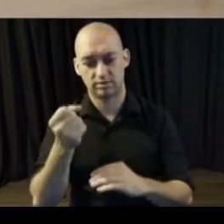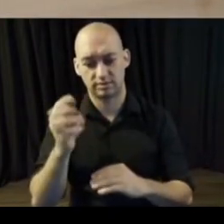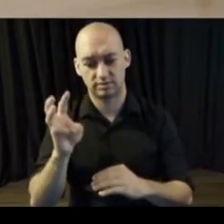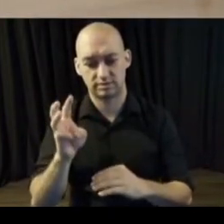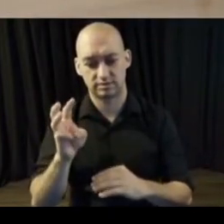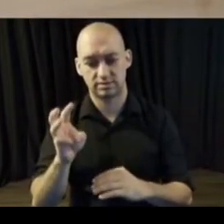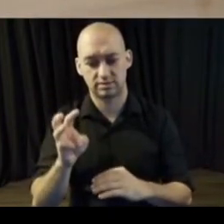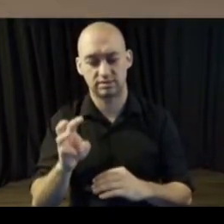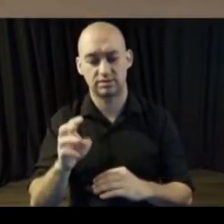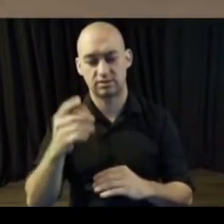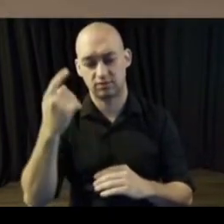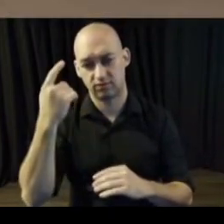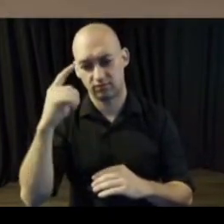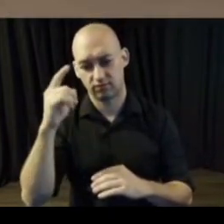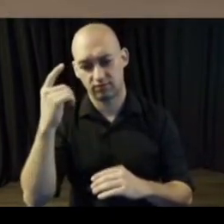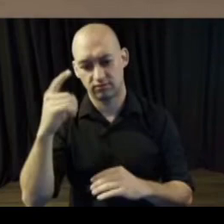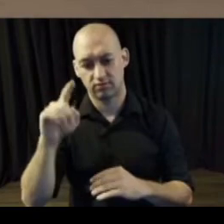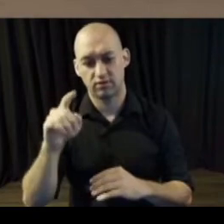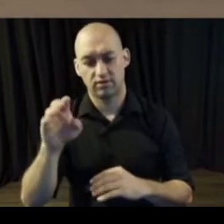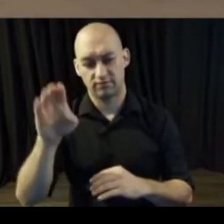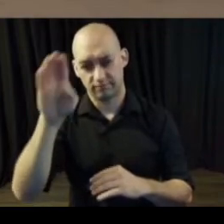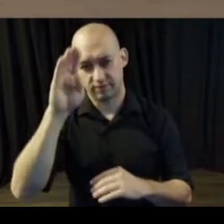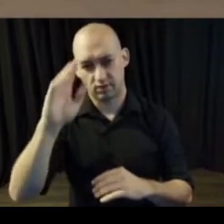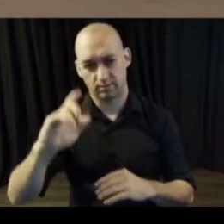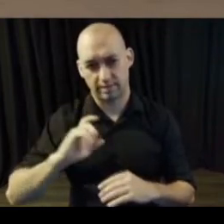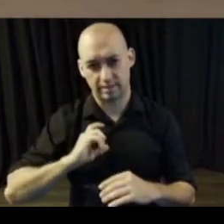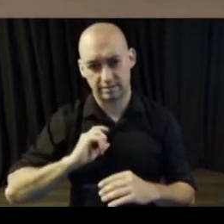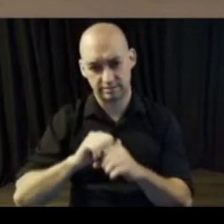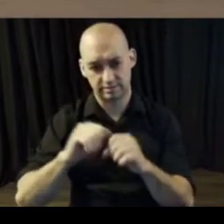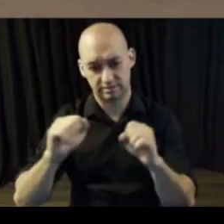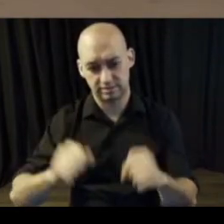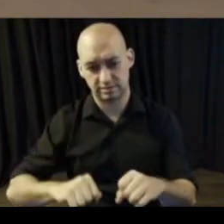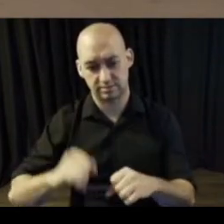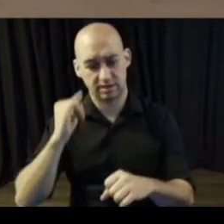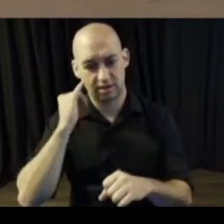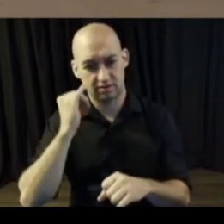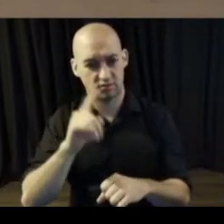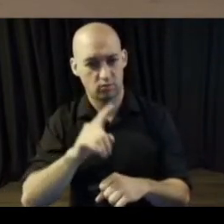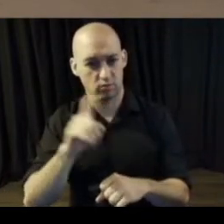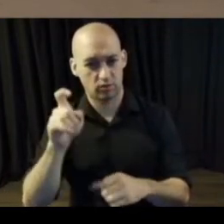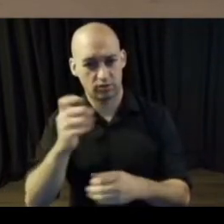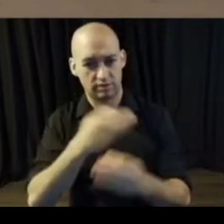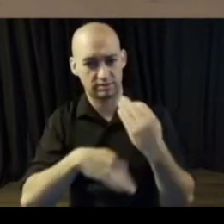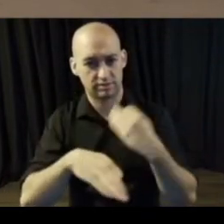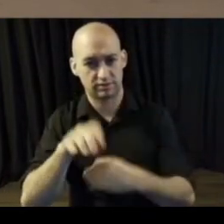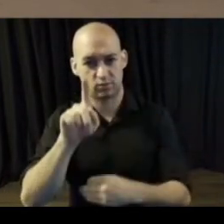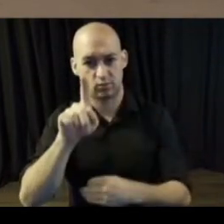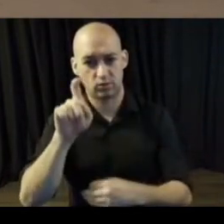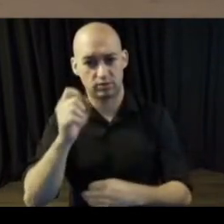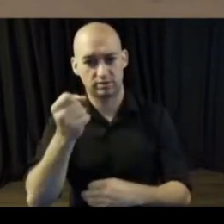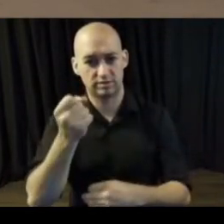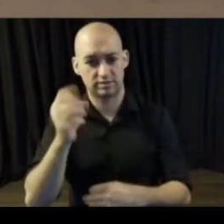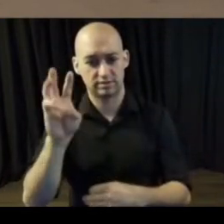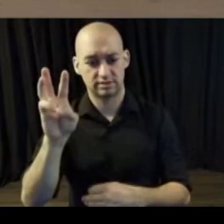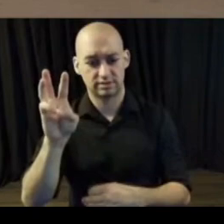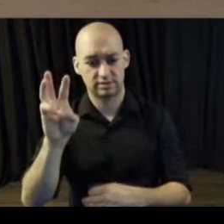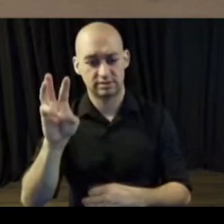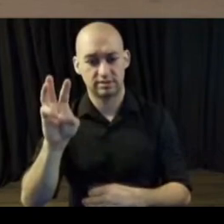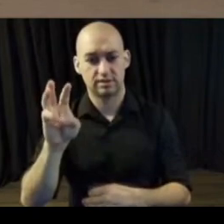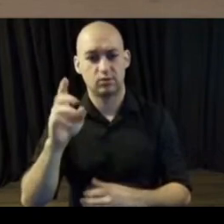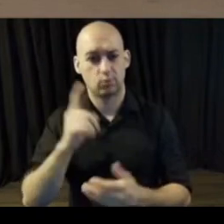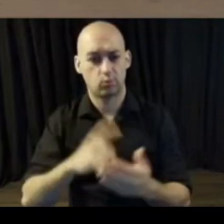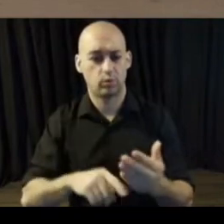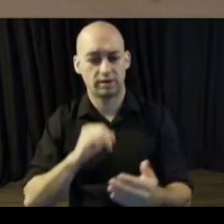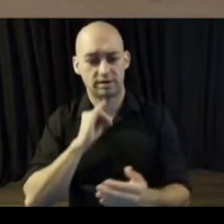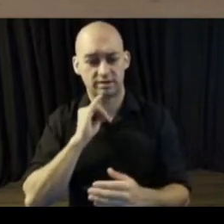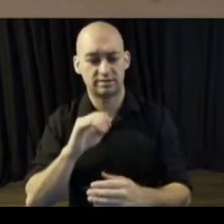right. for the fire and police system, if it were 100% rather than 116.7%, I think is your question. What is the